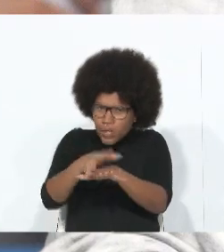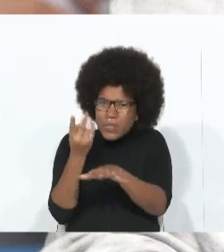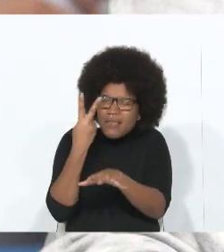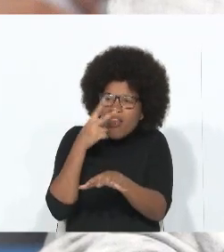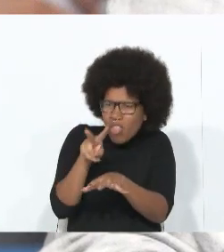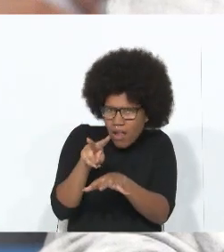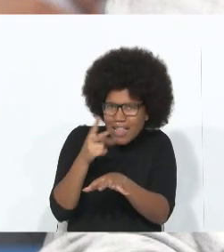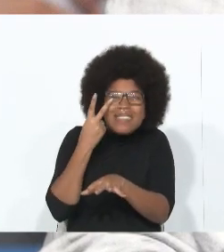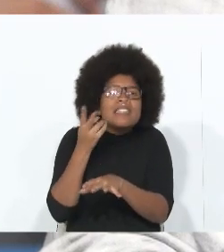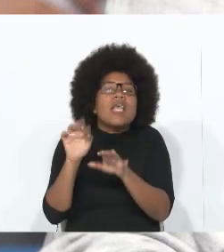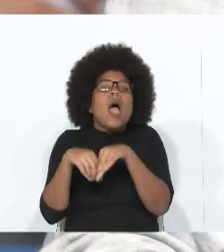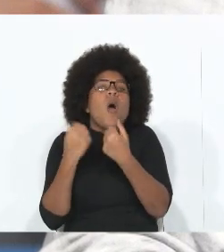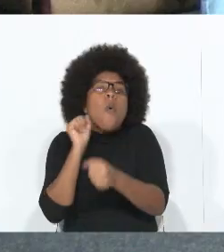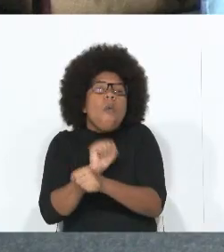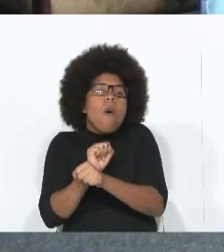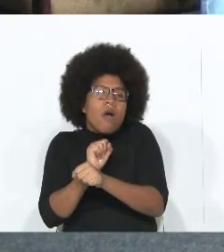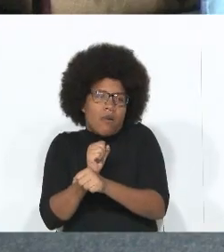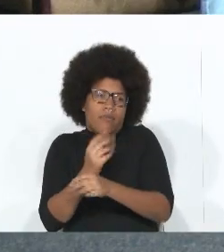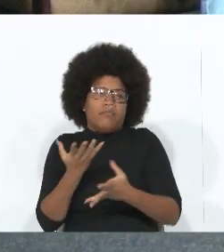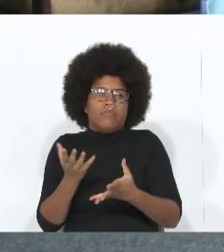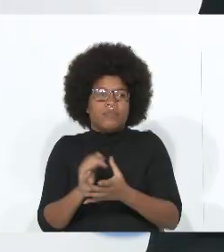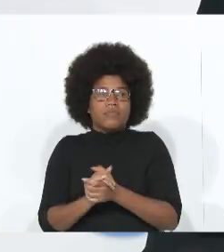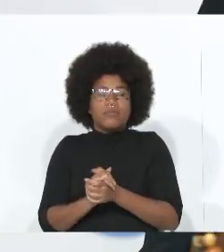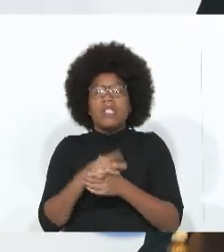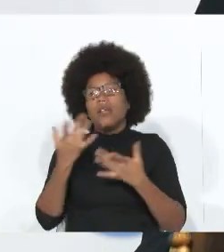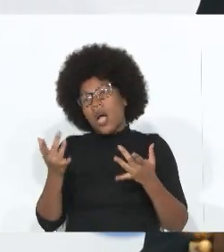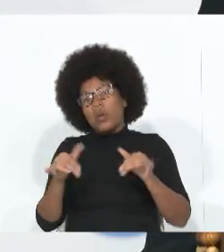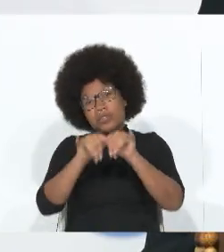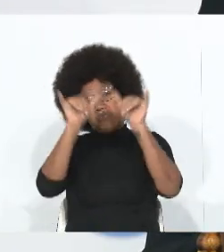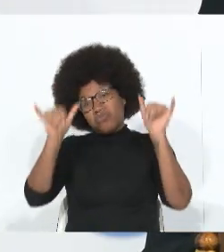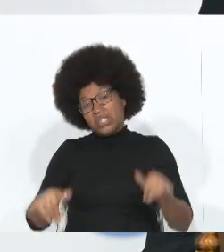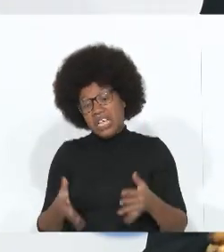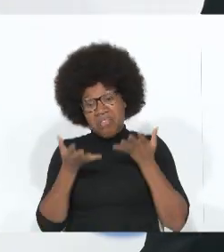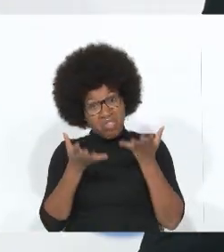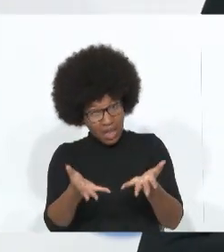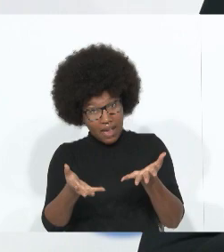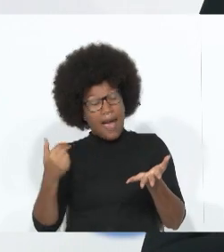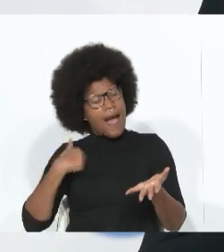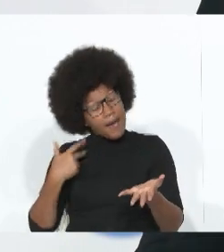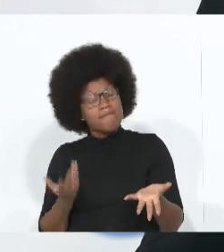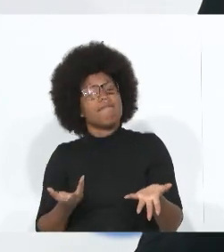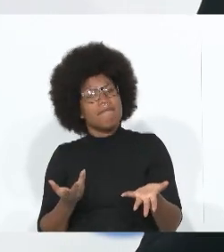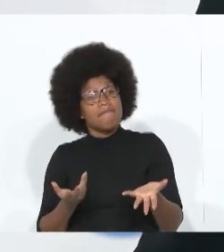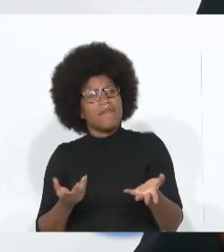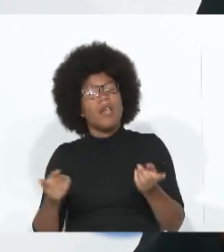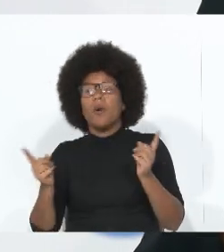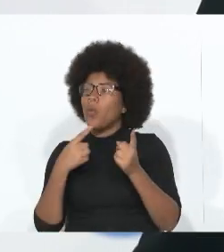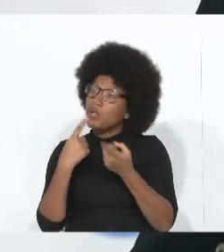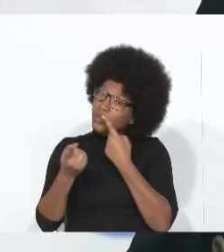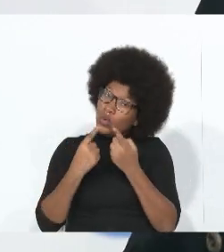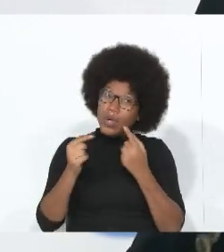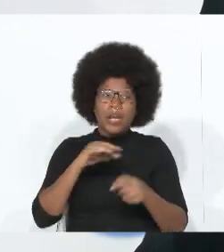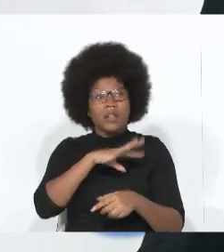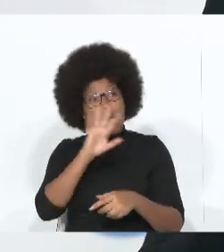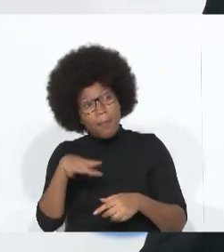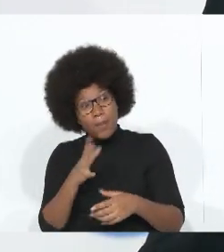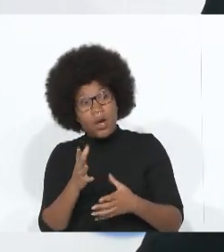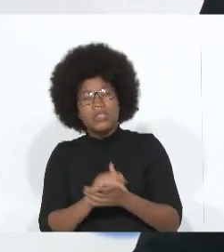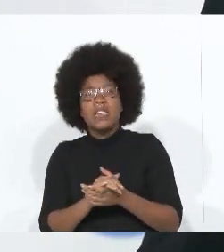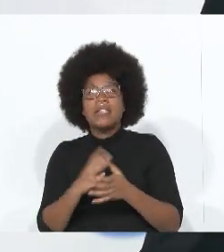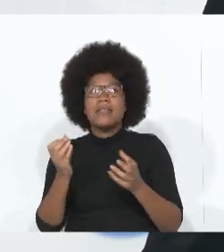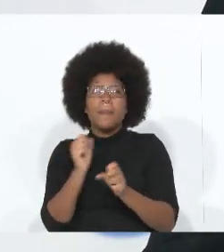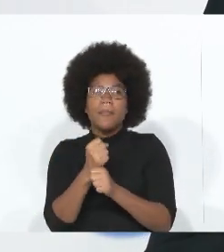at. Yeah. Yes. And I mean, the infrastructure is there. I mean, what we're talking about, it essentially is